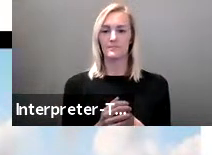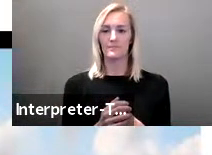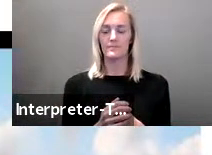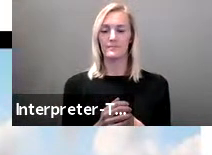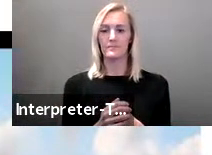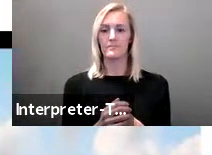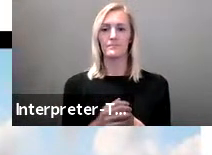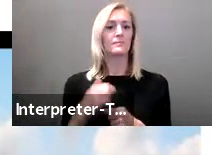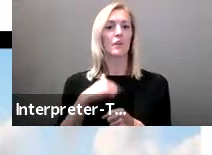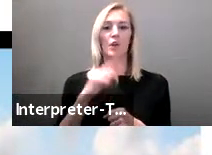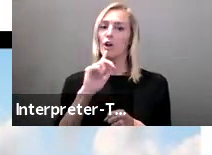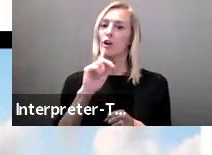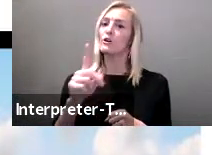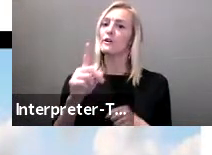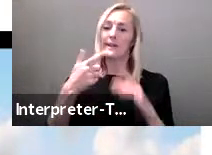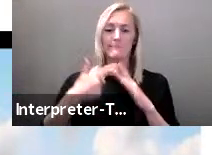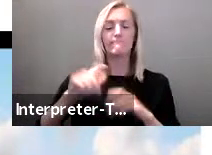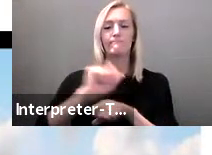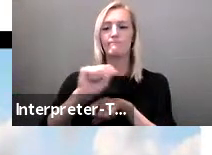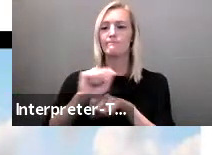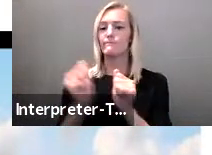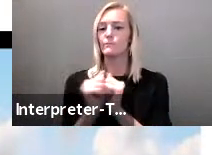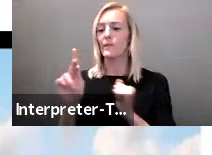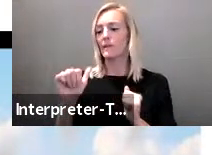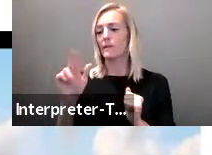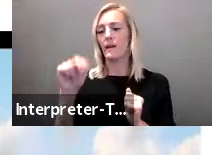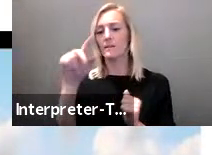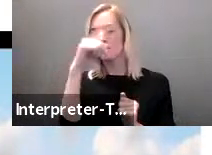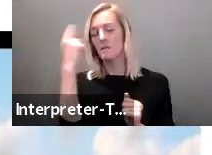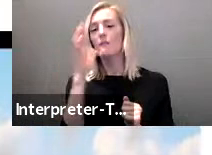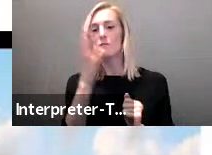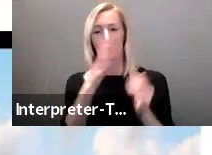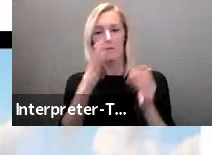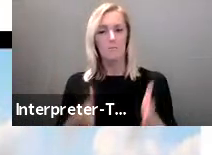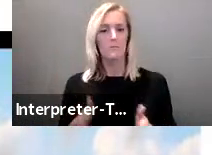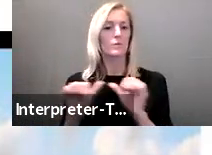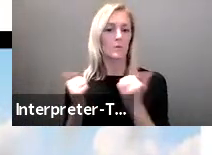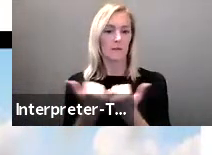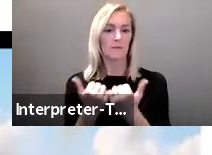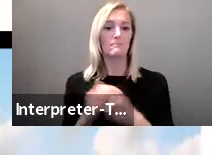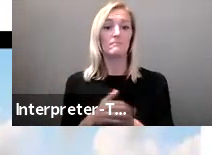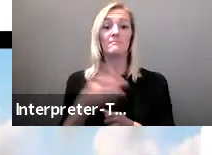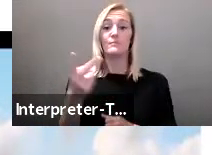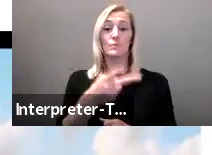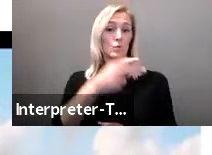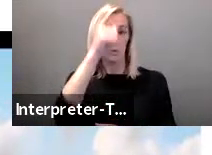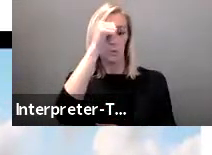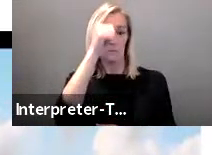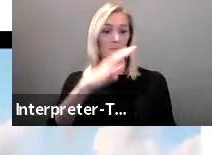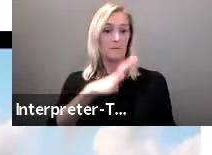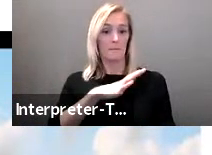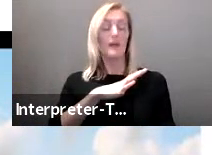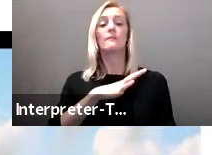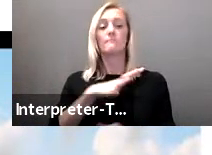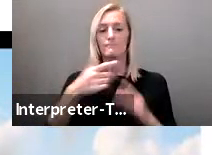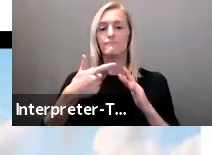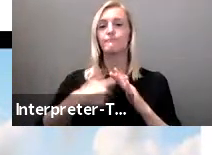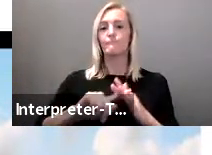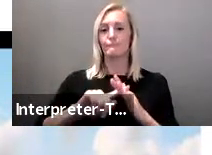putting boots on the ground and working with the Kansas Black Farmers Association. These two men are the ones that started